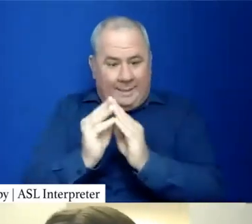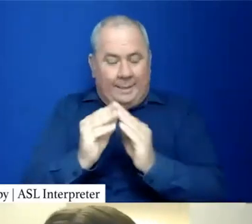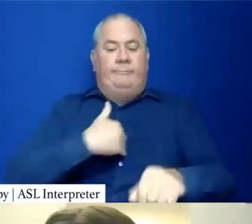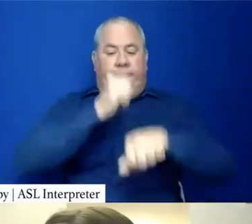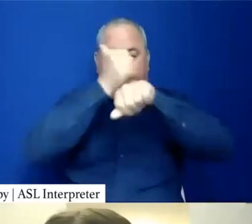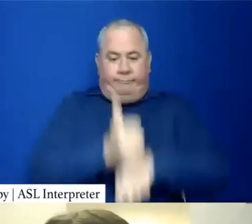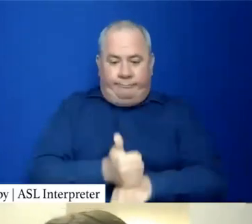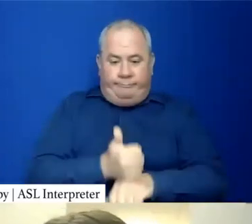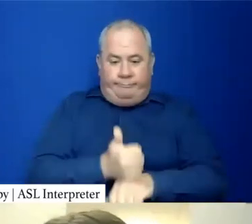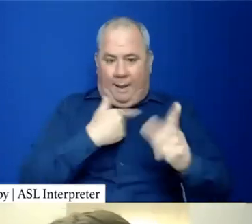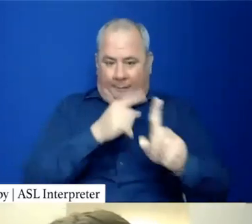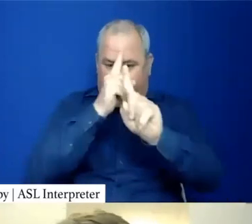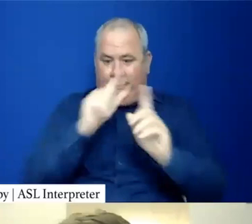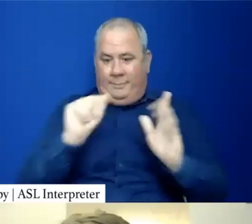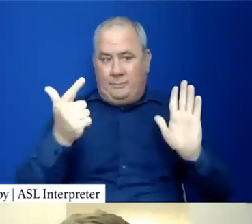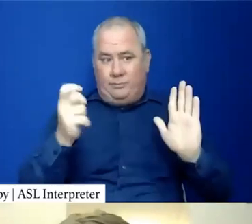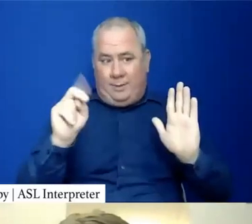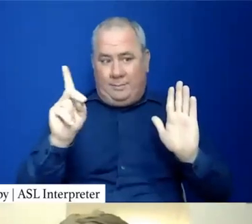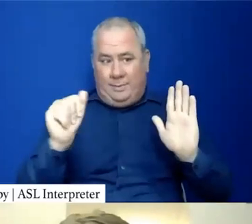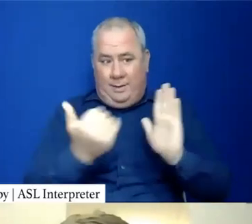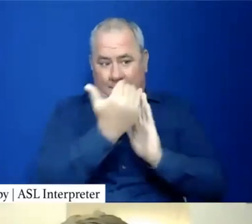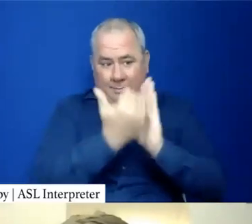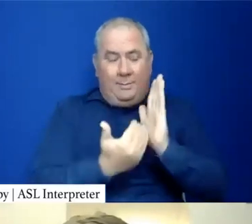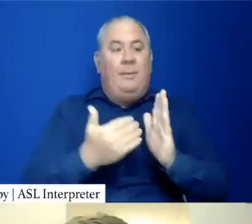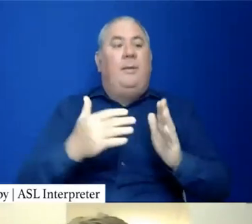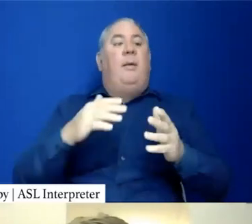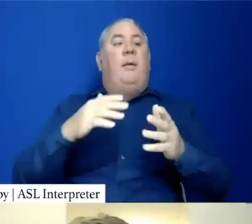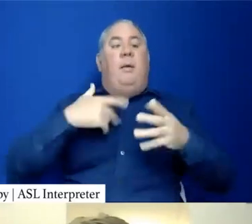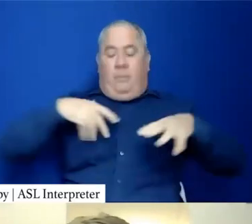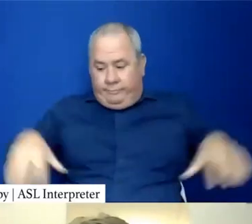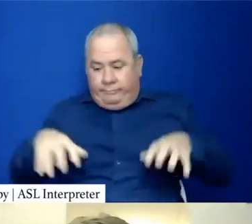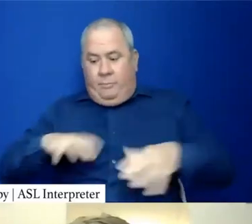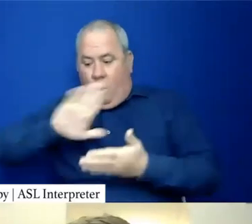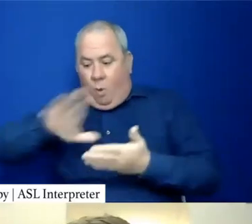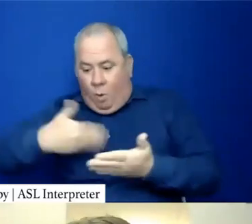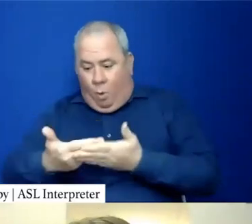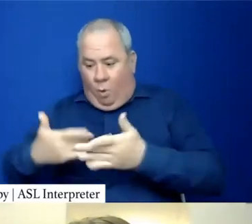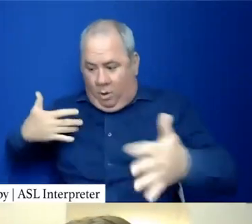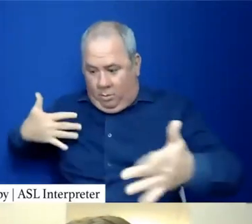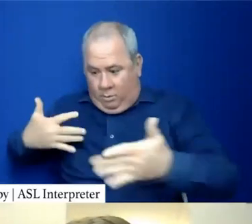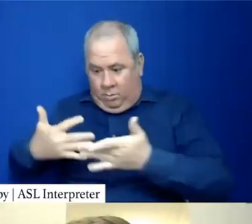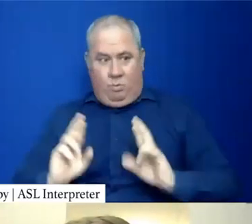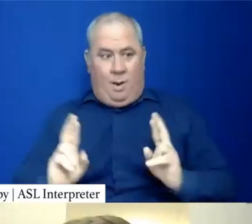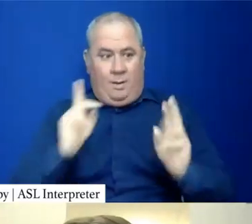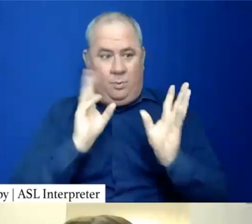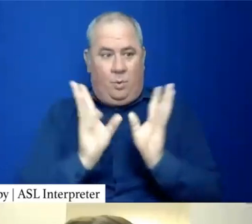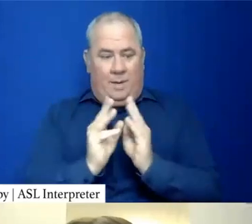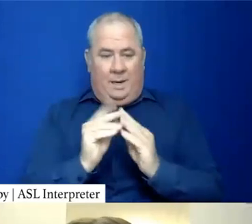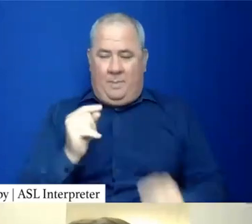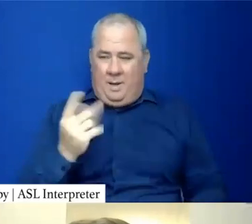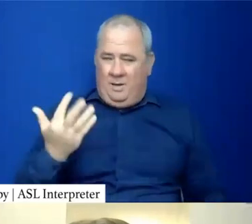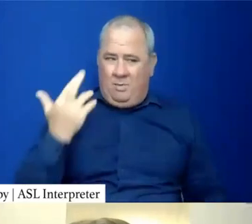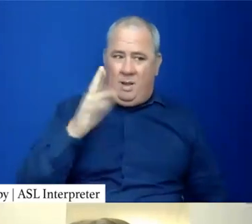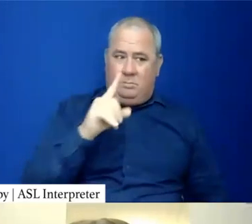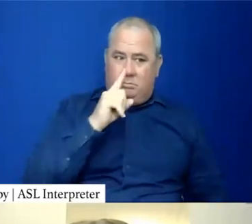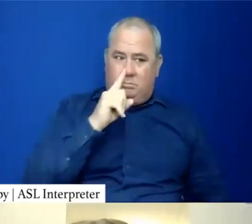we do all the background work and plan all the speakers. And it was getting kind of stale. And honestly, a lot of people who